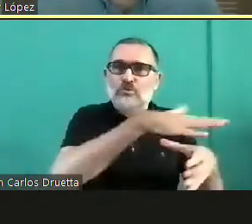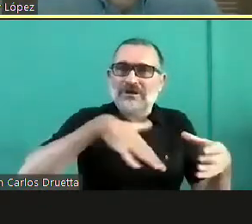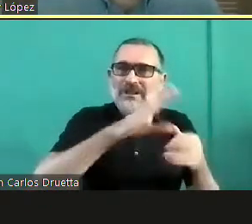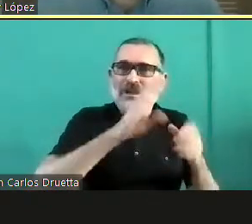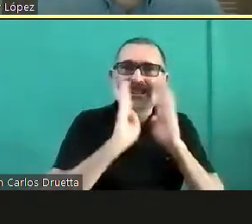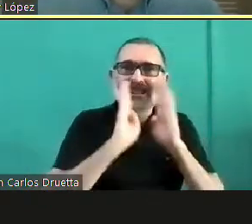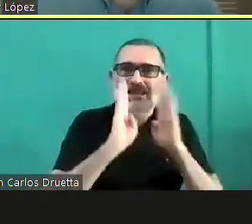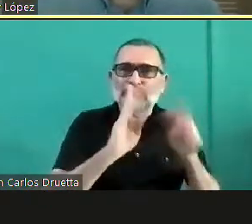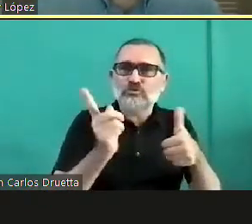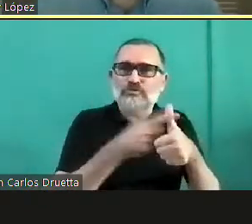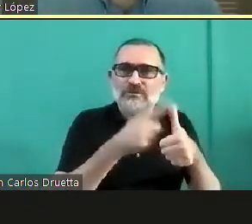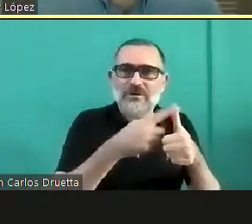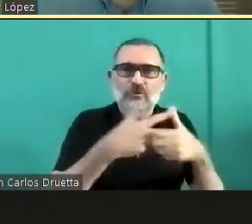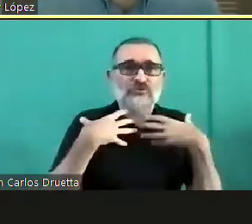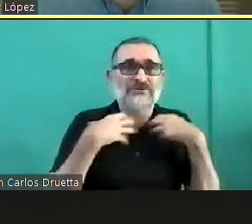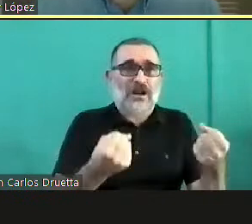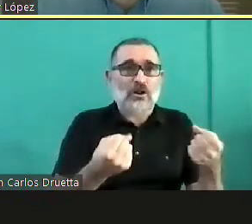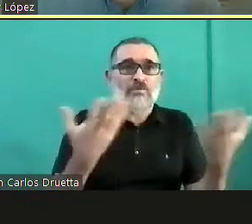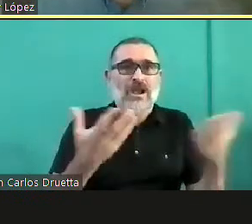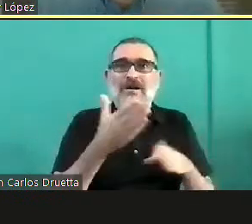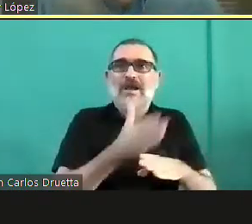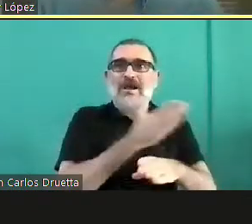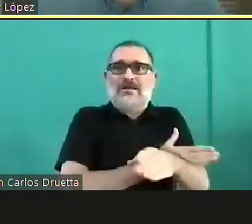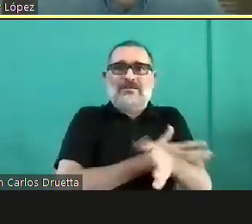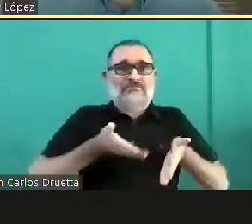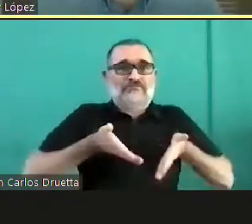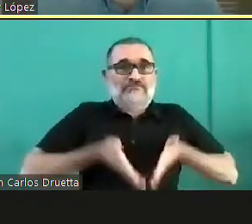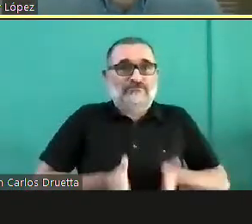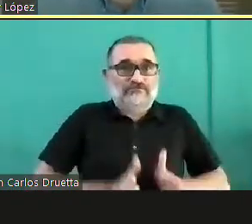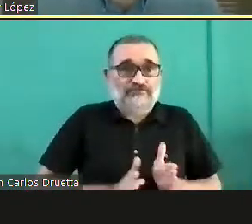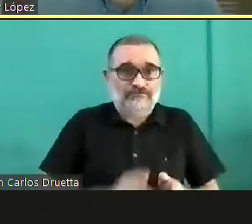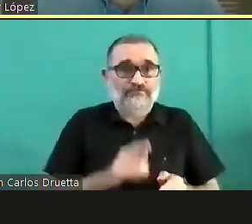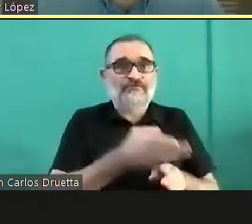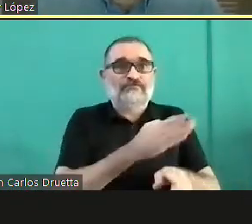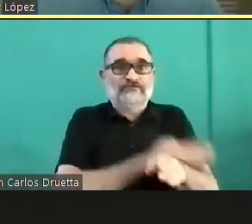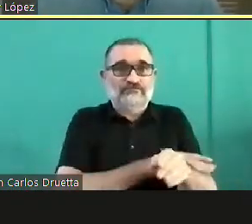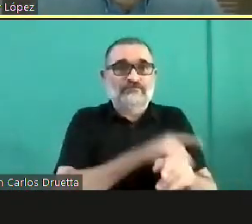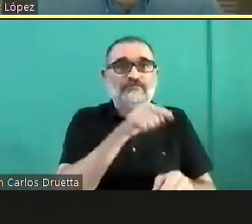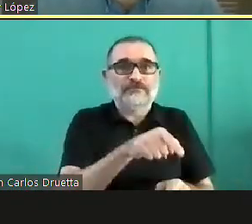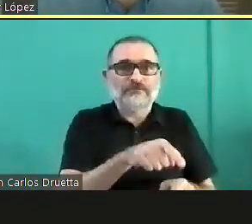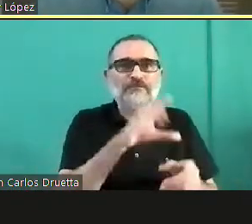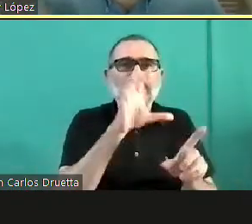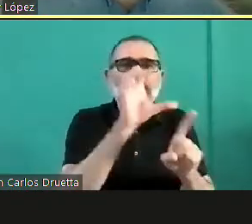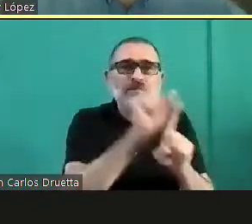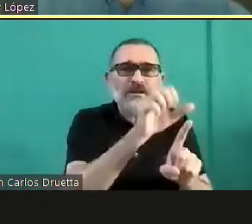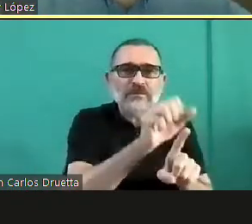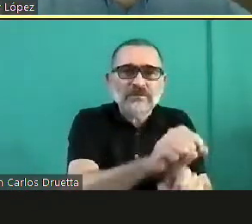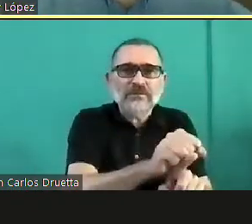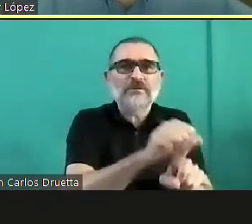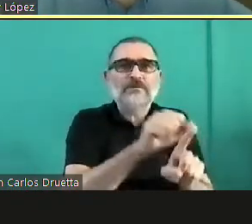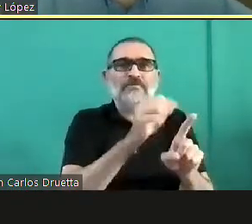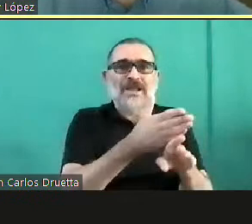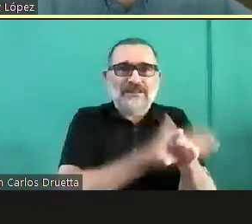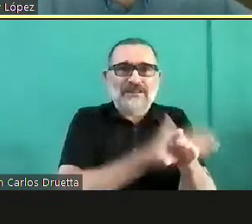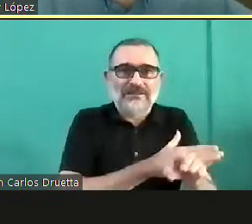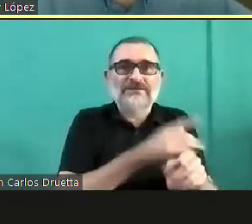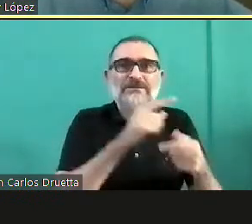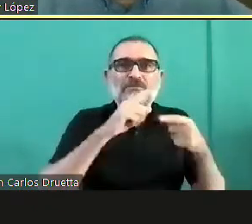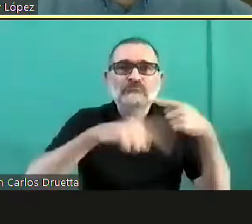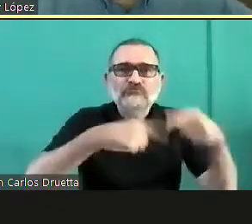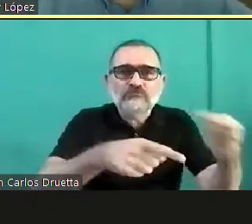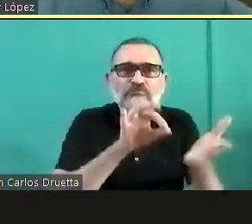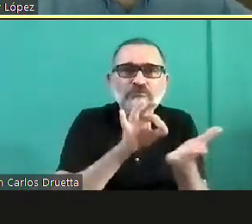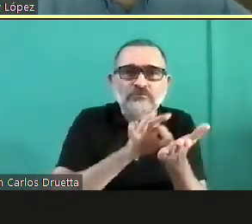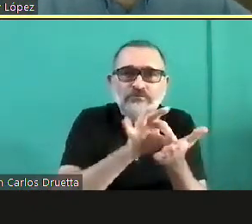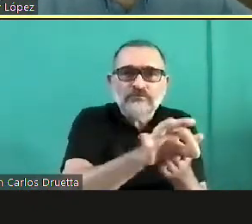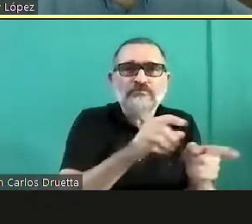to transform our entire system through the Institute of Health for Well-Being. With these coordinated actions, we